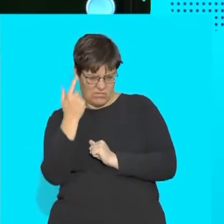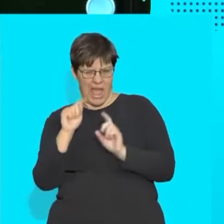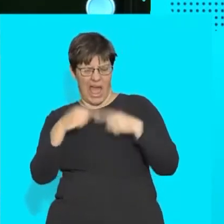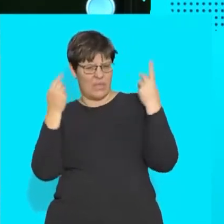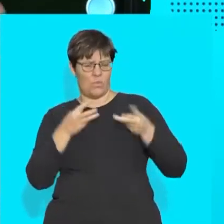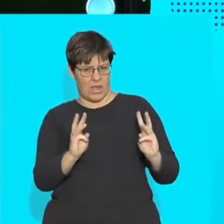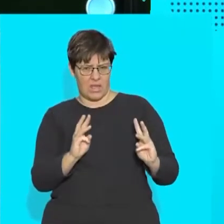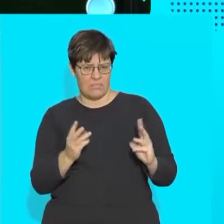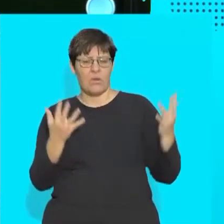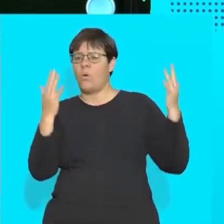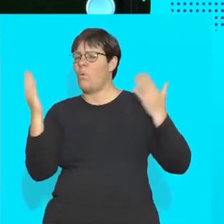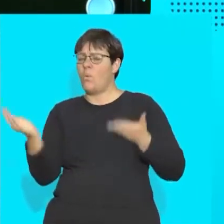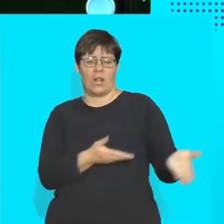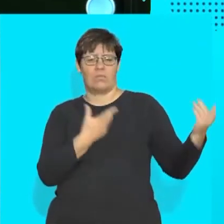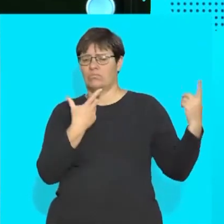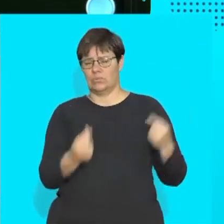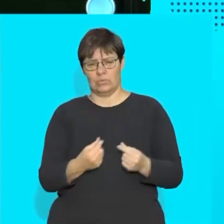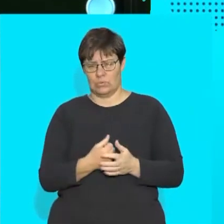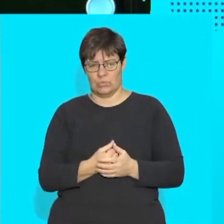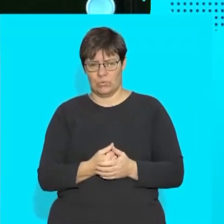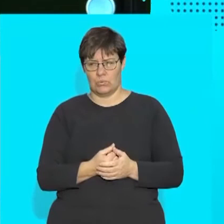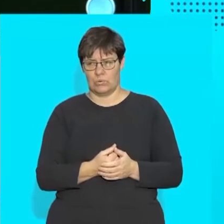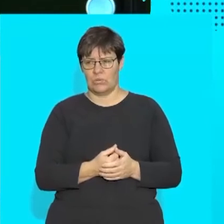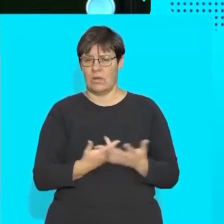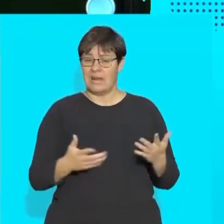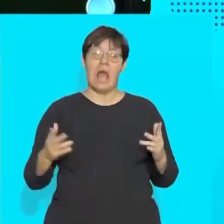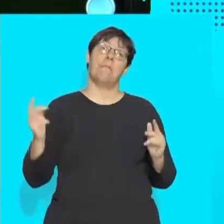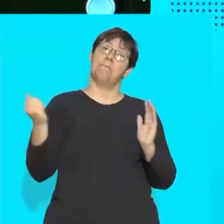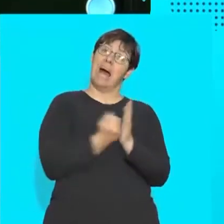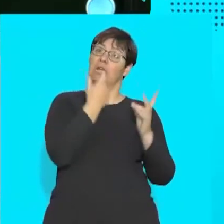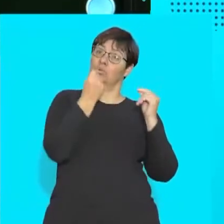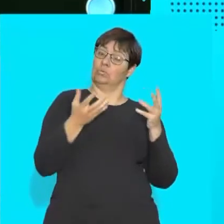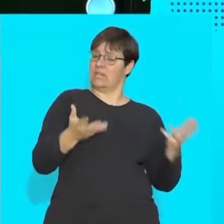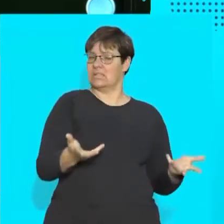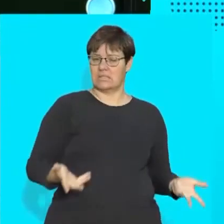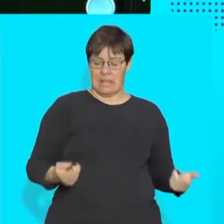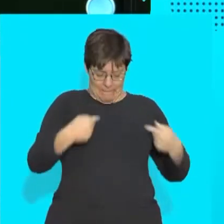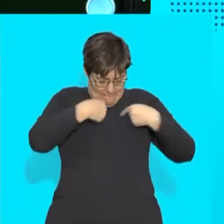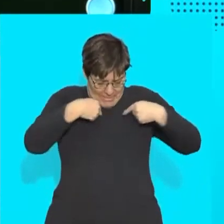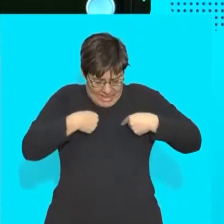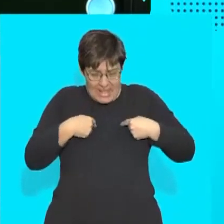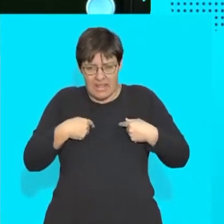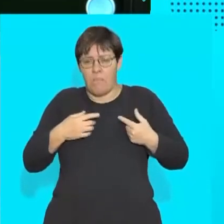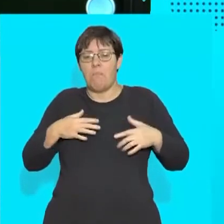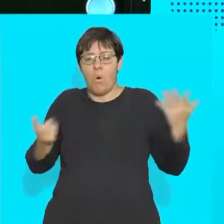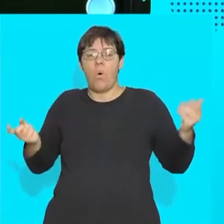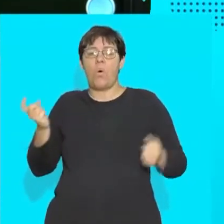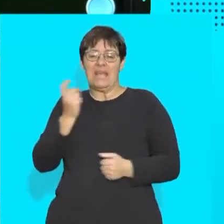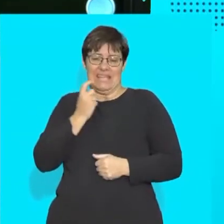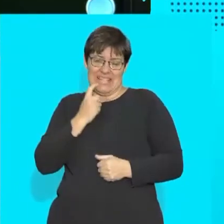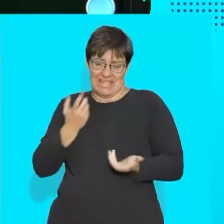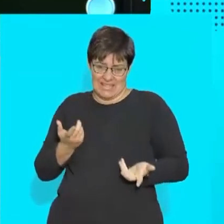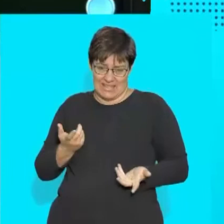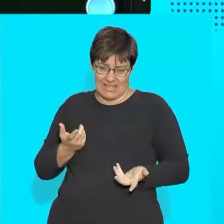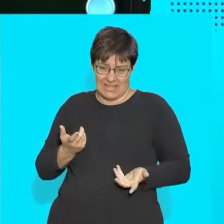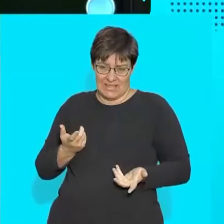you are welcome to do it. This is not prescribed. This is me trying to make it easier for you. I